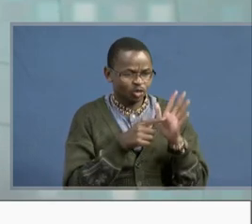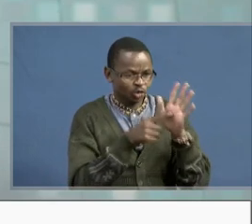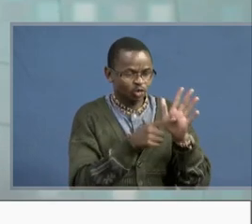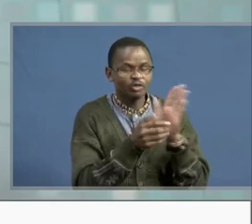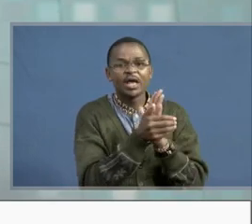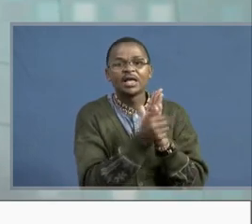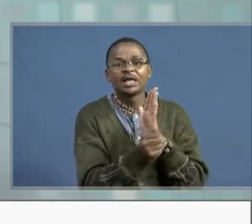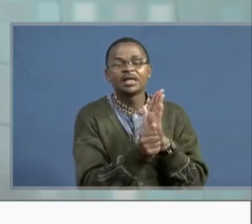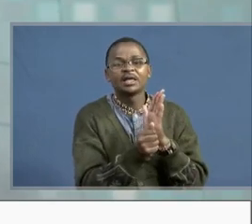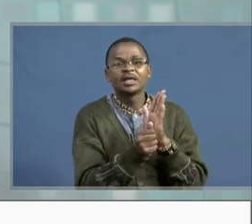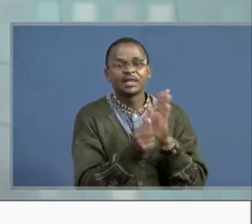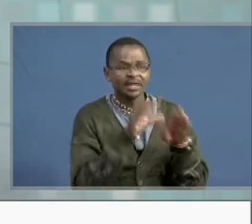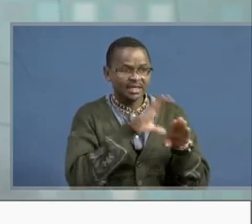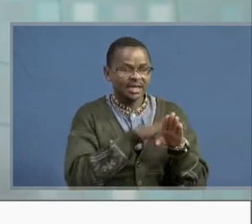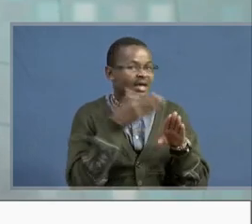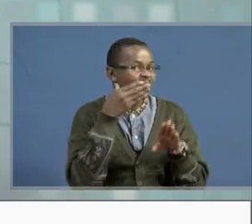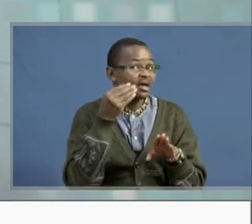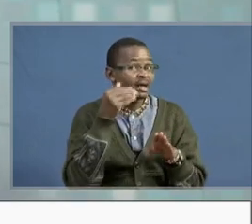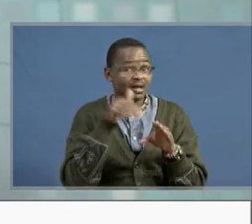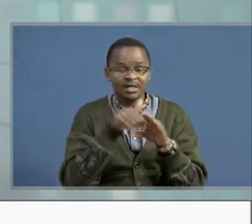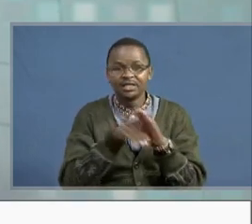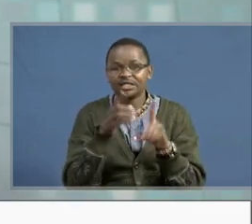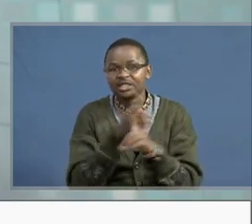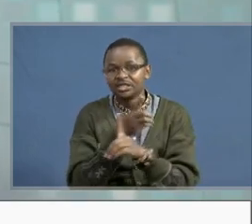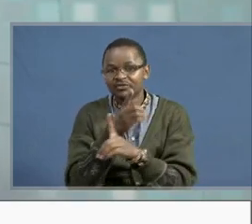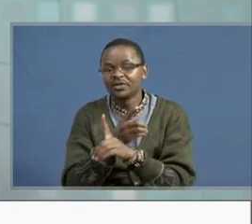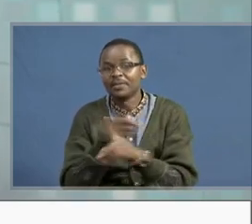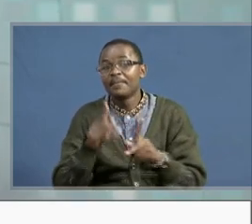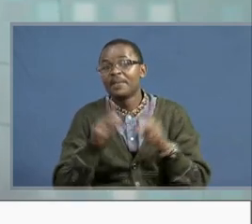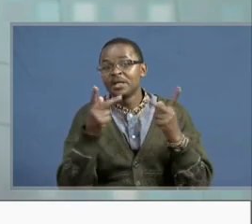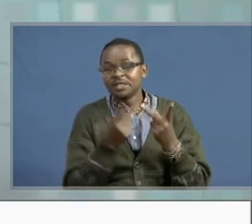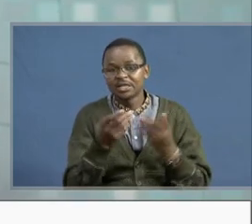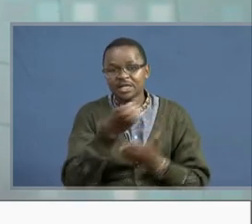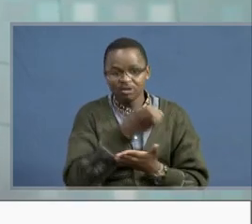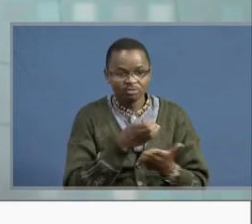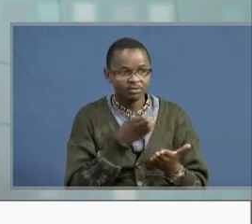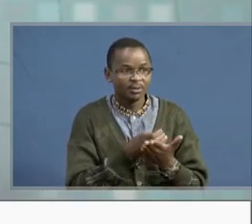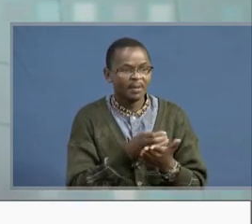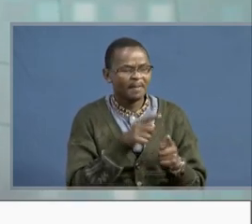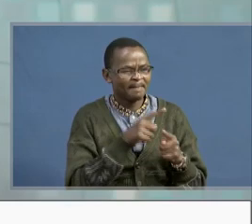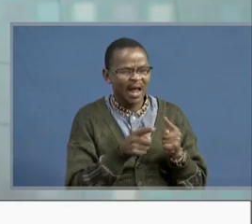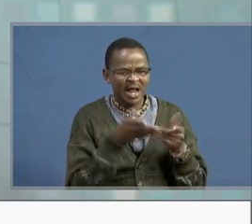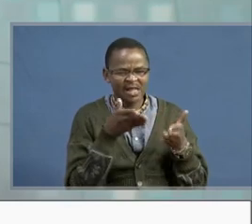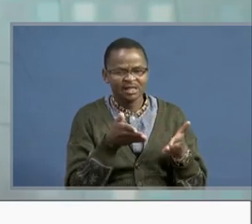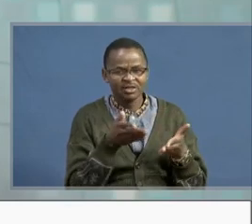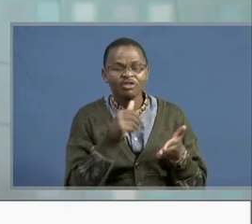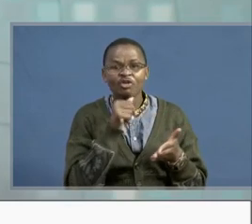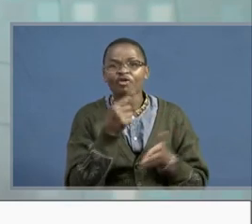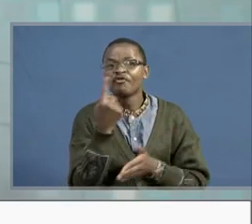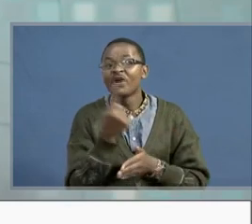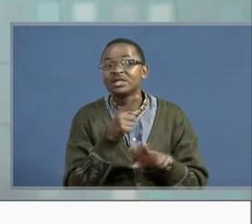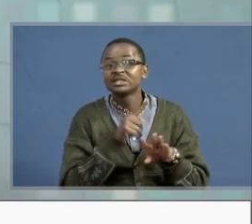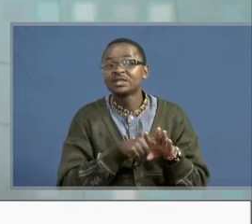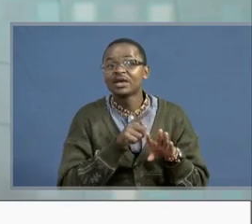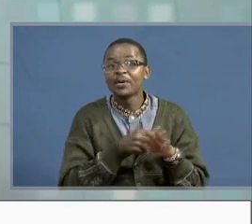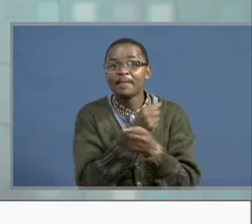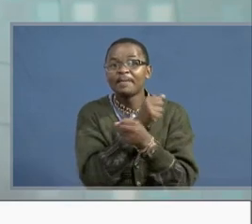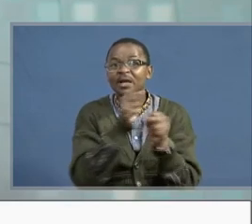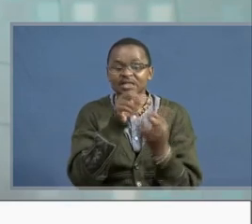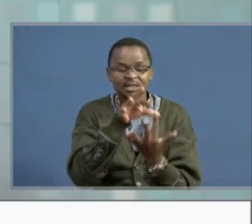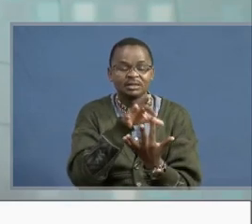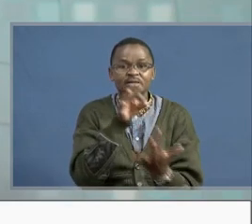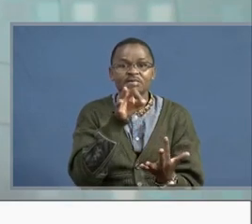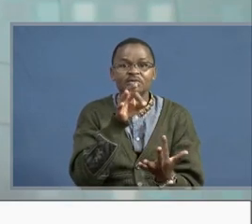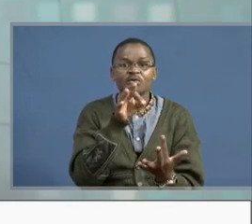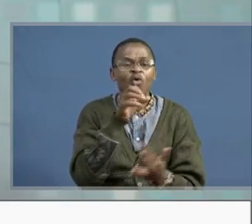their skills and gain experience in various sectors of the economy. But this is not the first time the president has